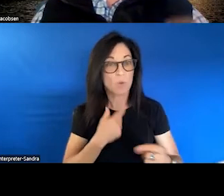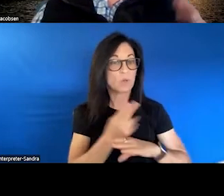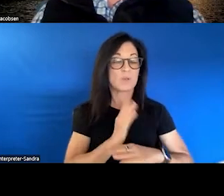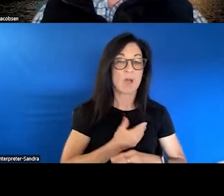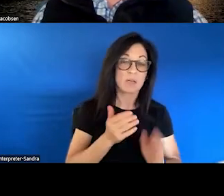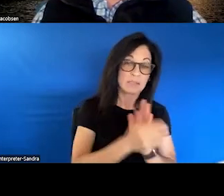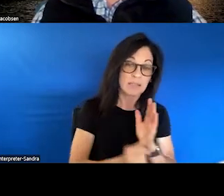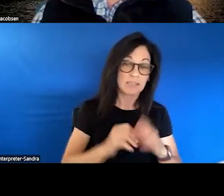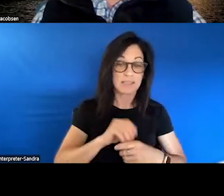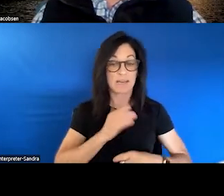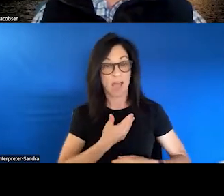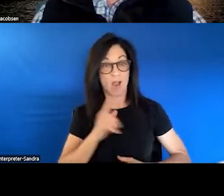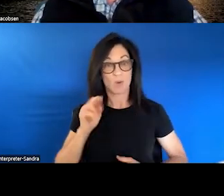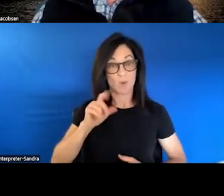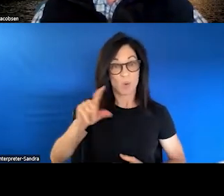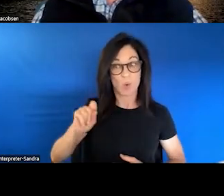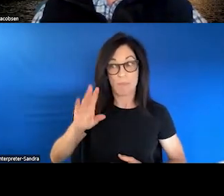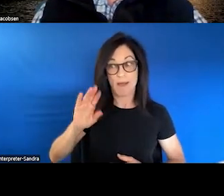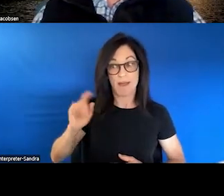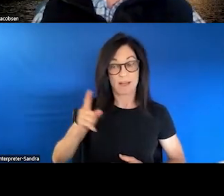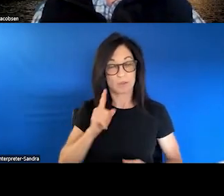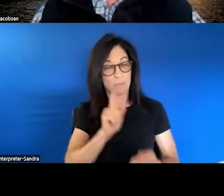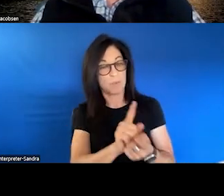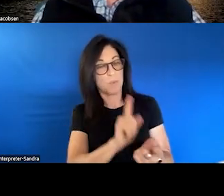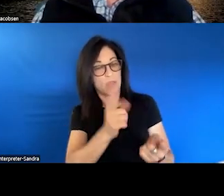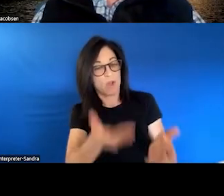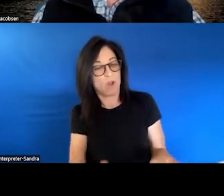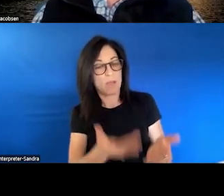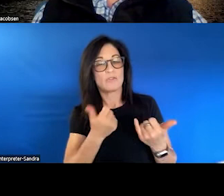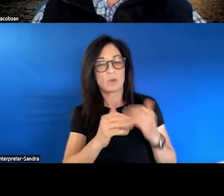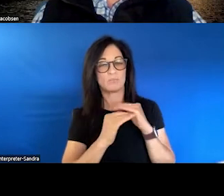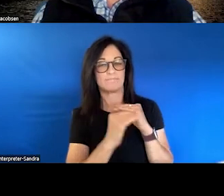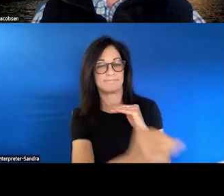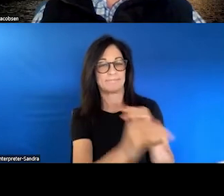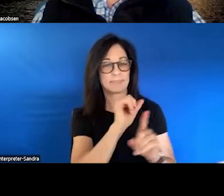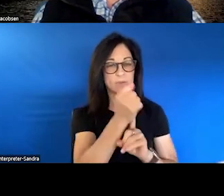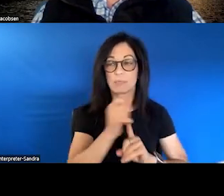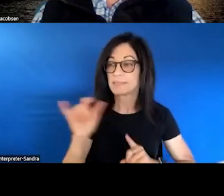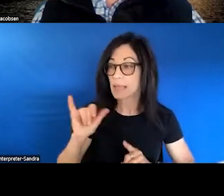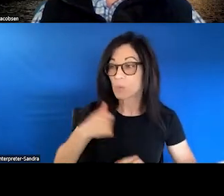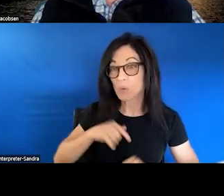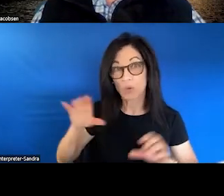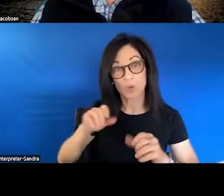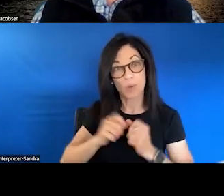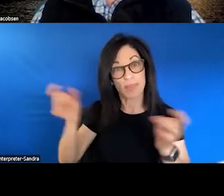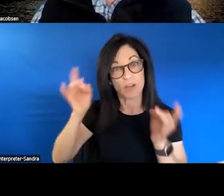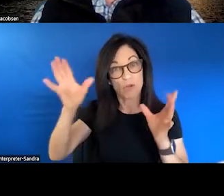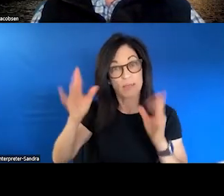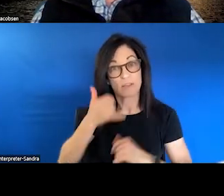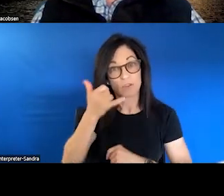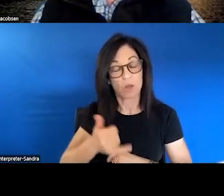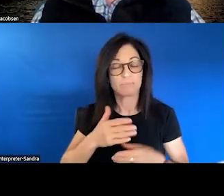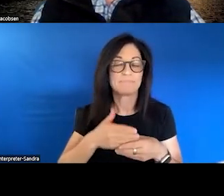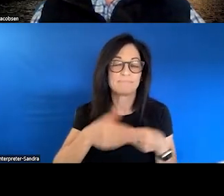help try to support them in that moment and stabilize the situation, much like we would on a crisis call. Next slide, please.